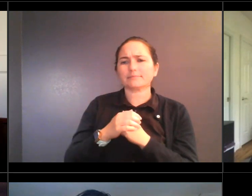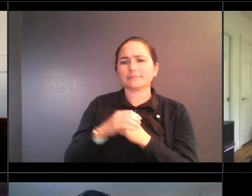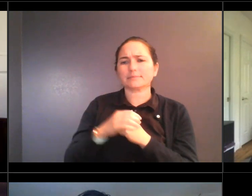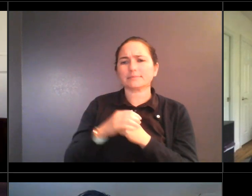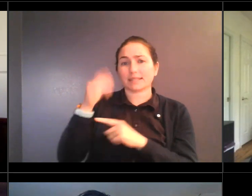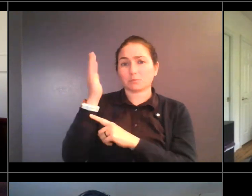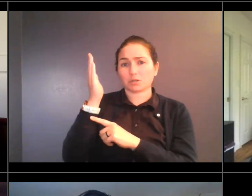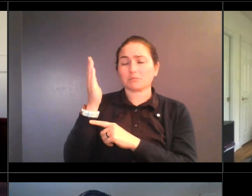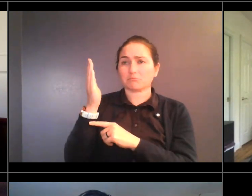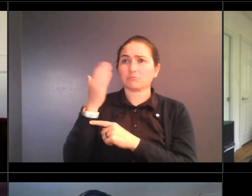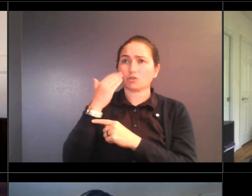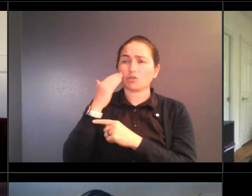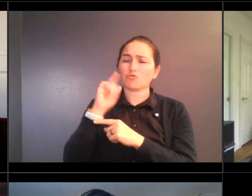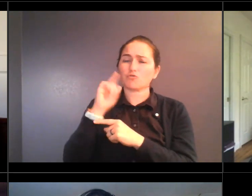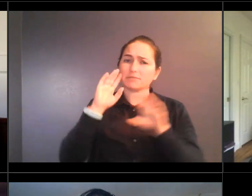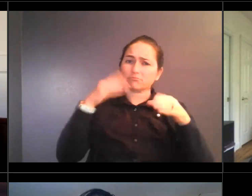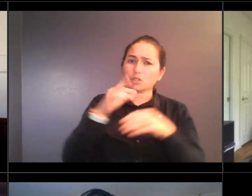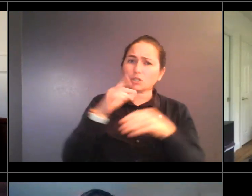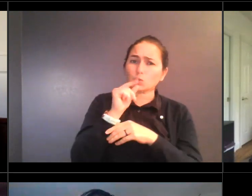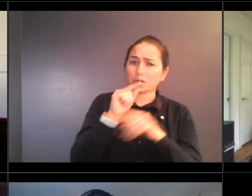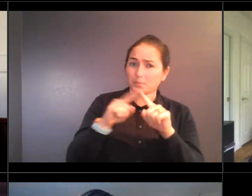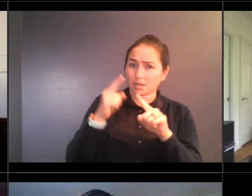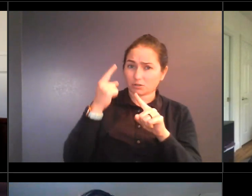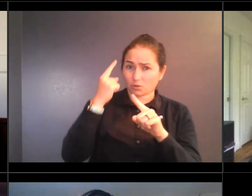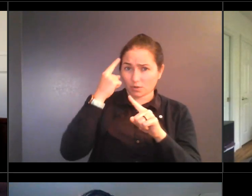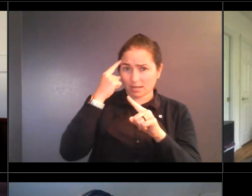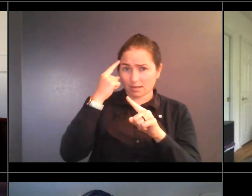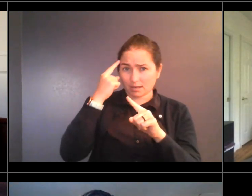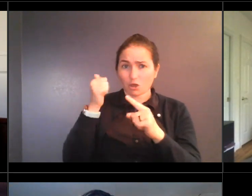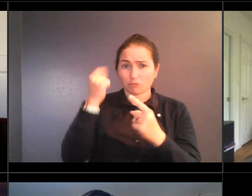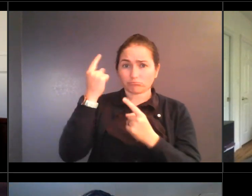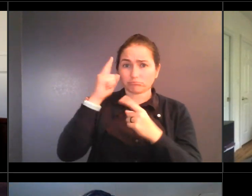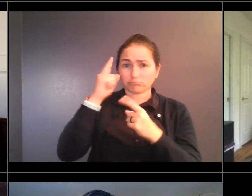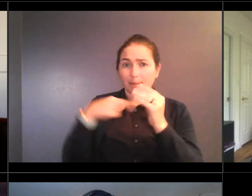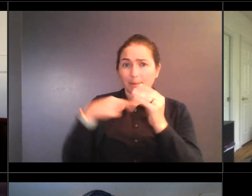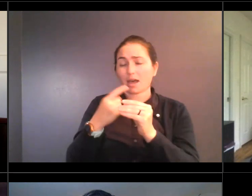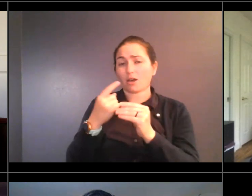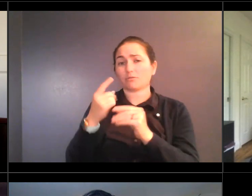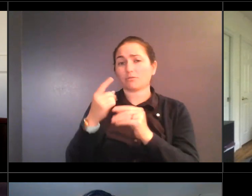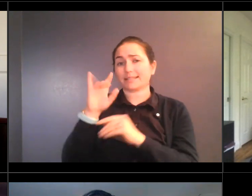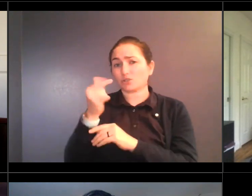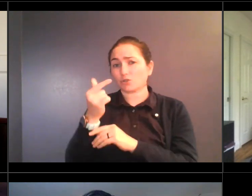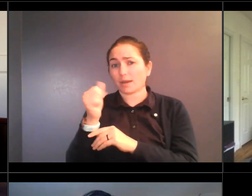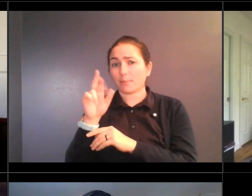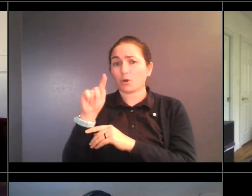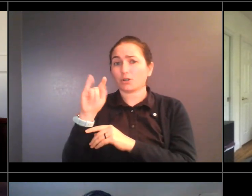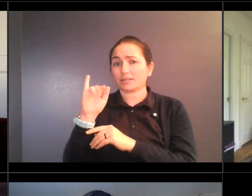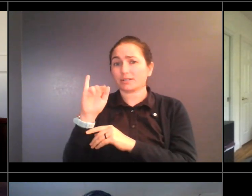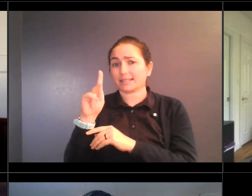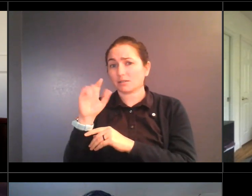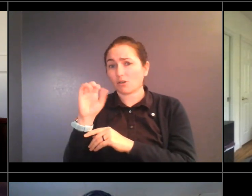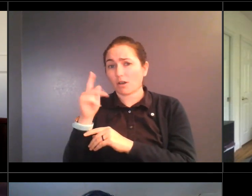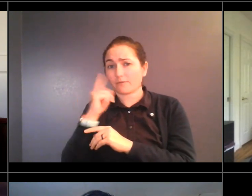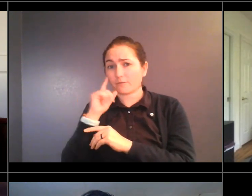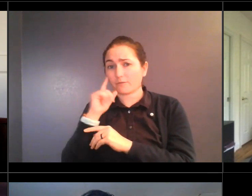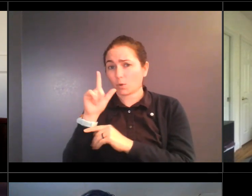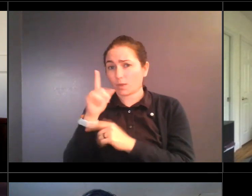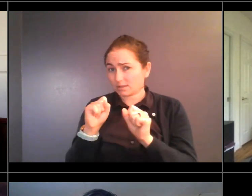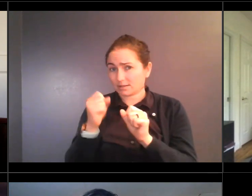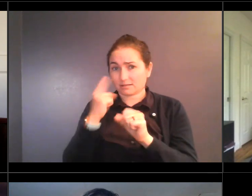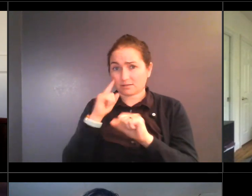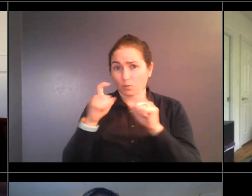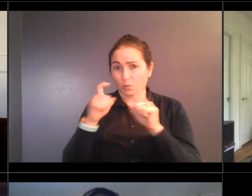mainly focused on Twitter, are there some intuitions about using Linguist Instagram/TikTok? The question is for anyone and